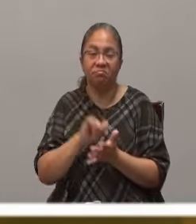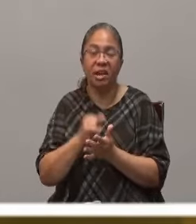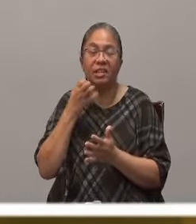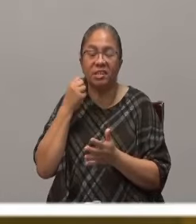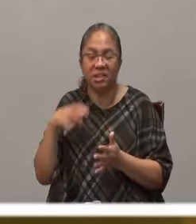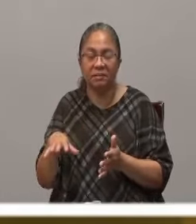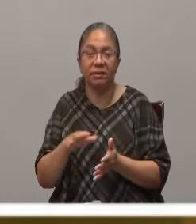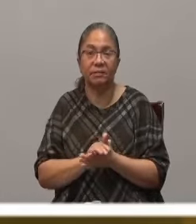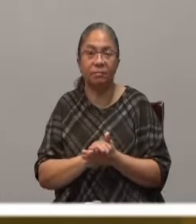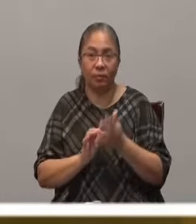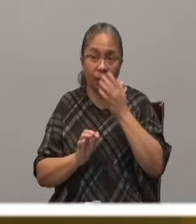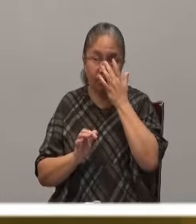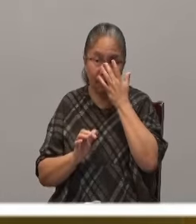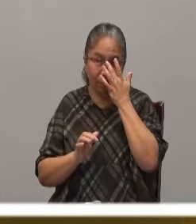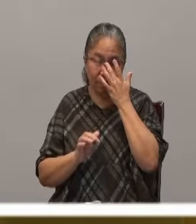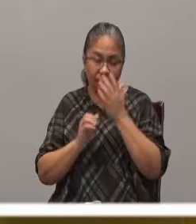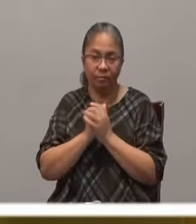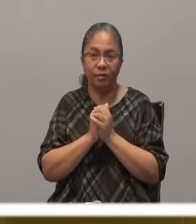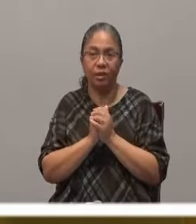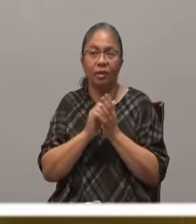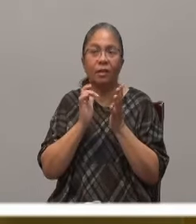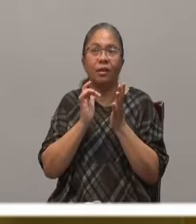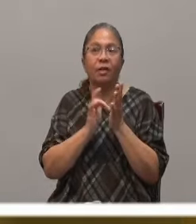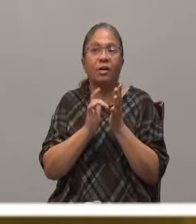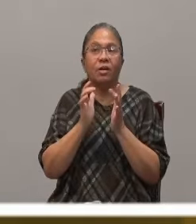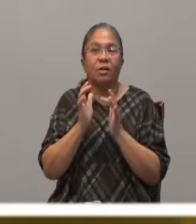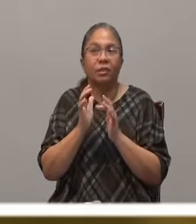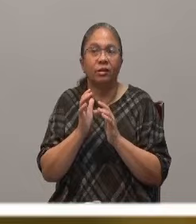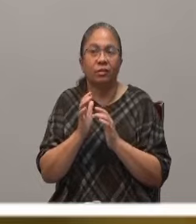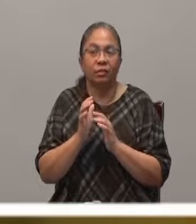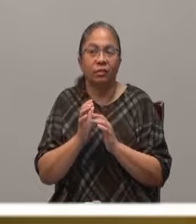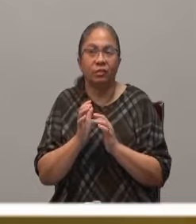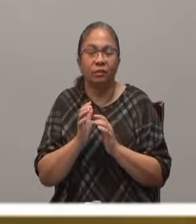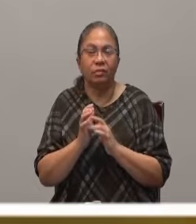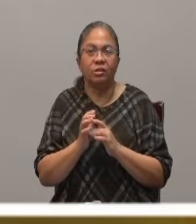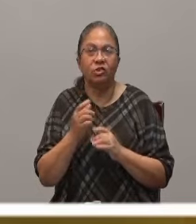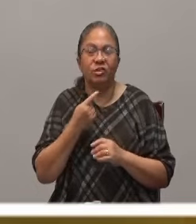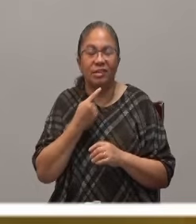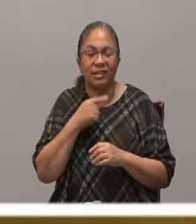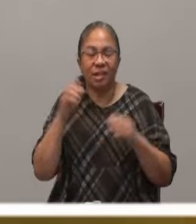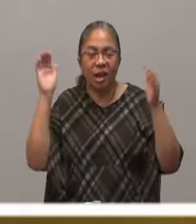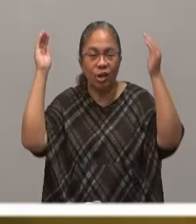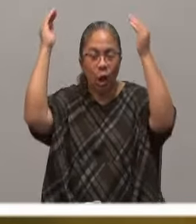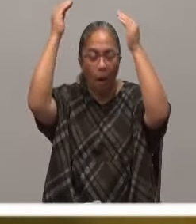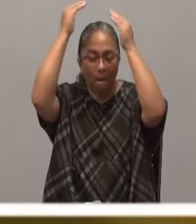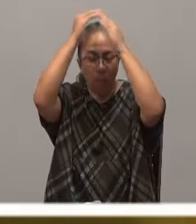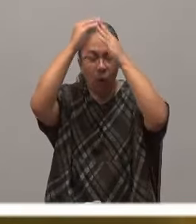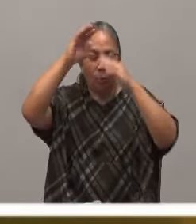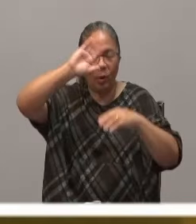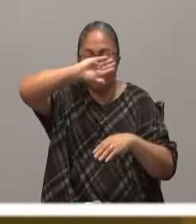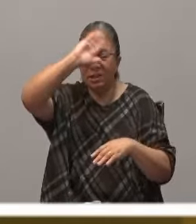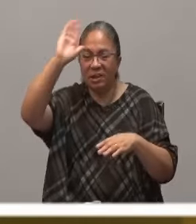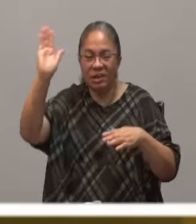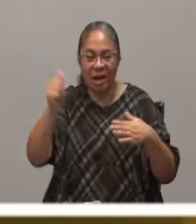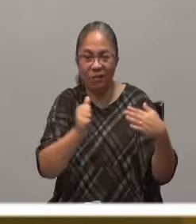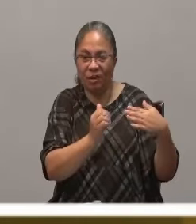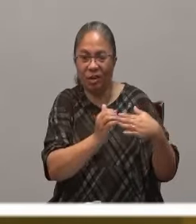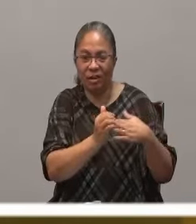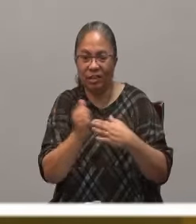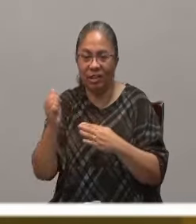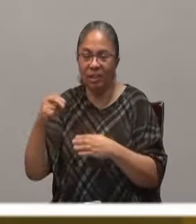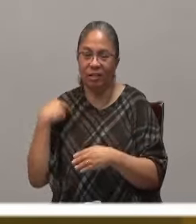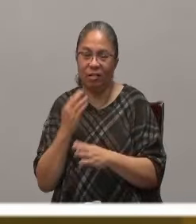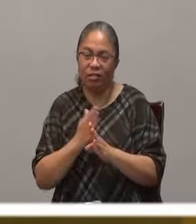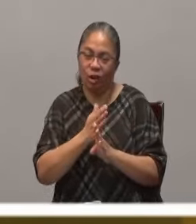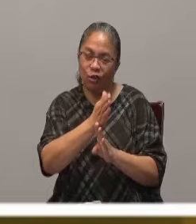When Jesus says that the bark of Peter will never lead us astray, that he will be with it always, I prefer